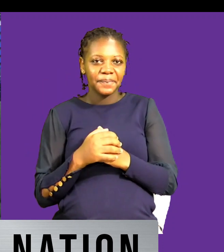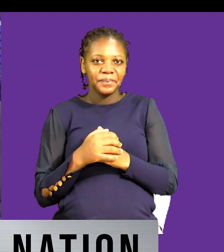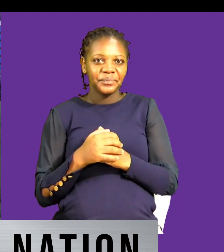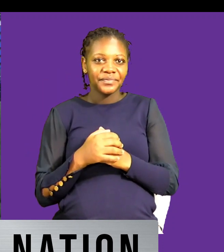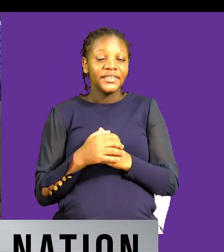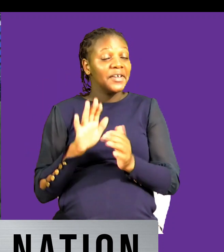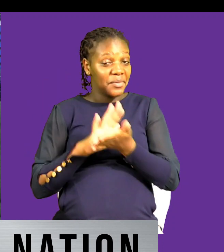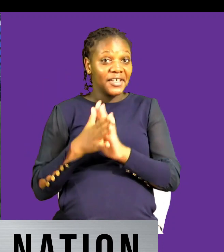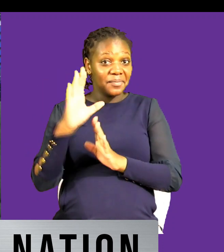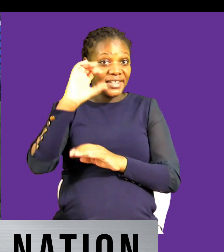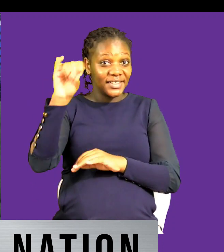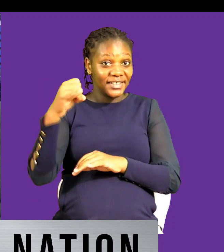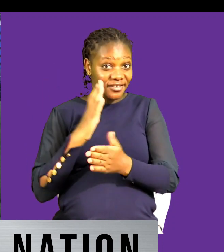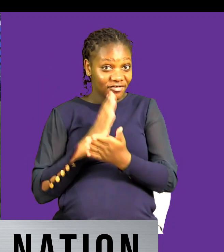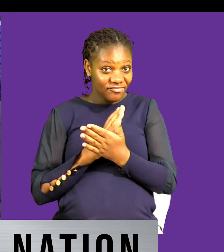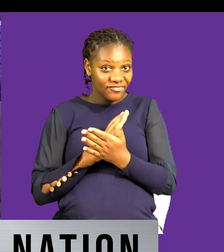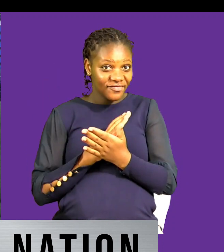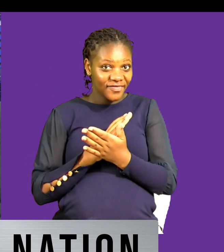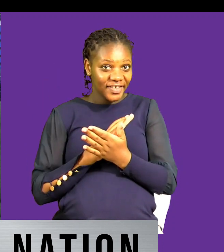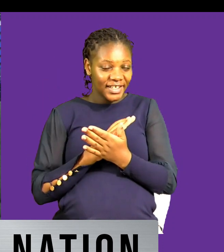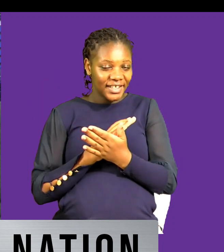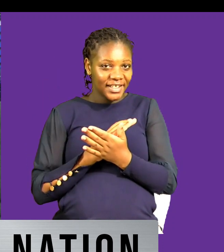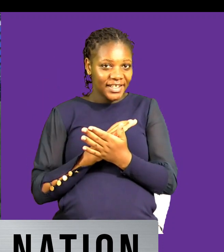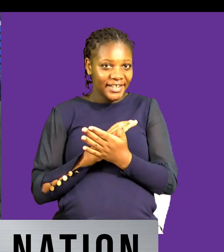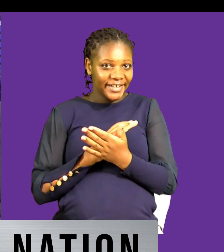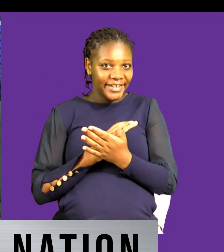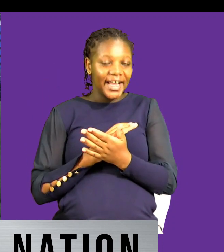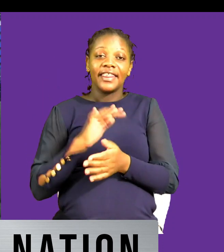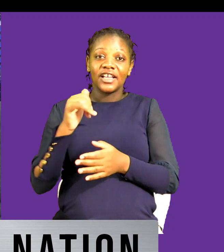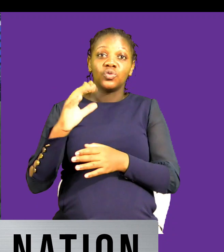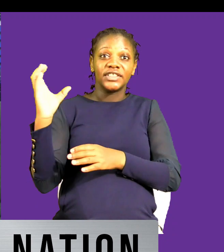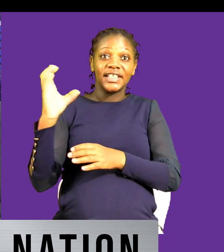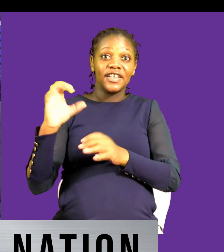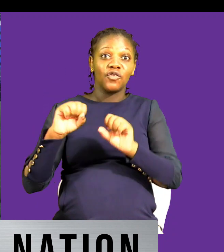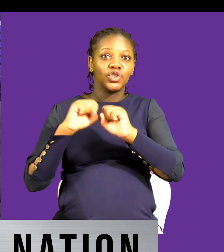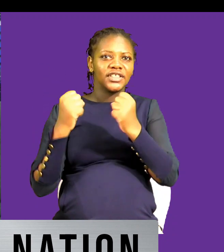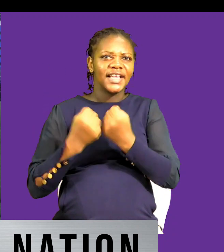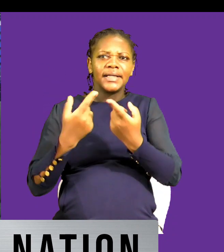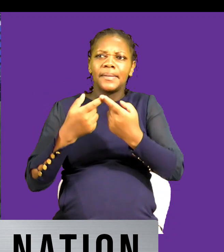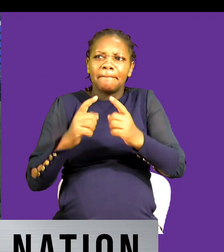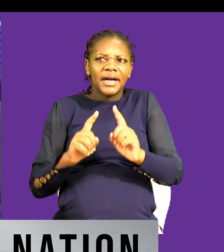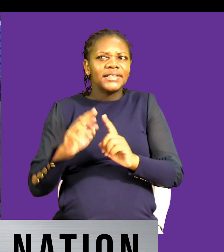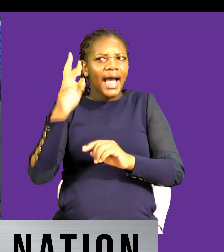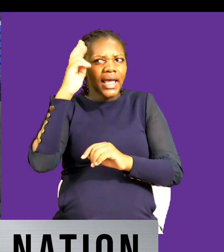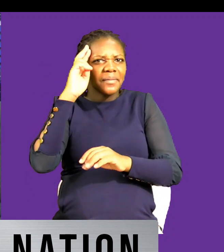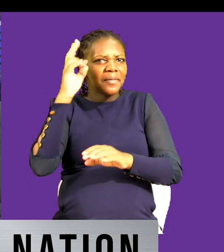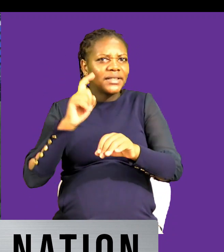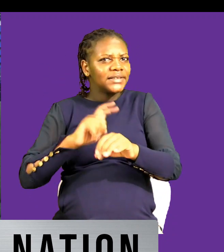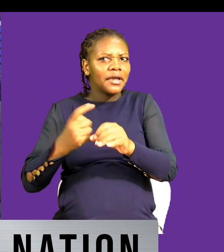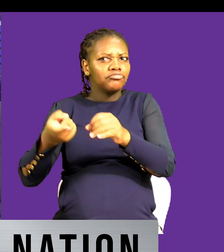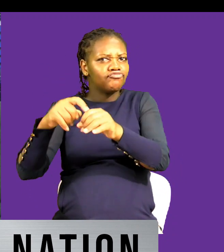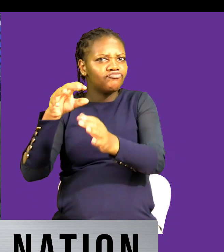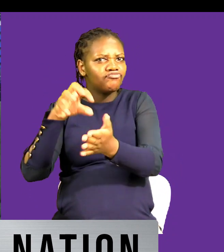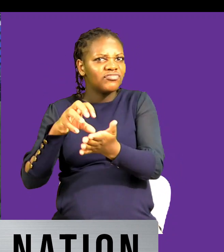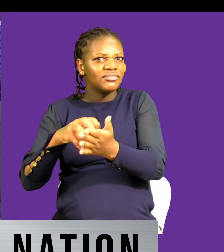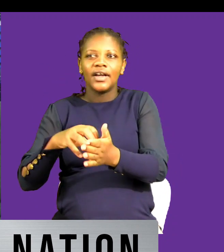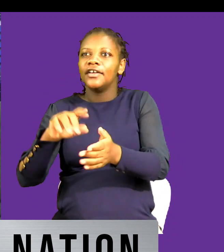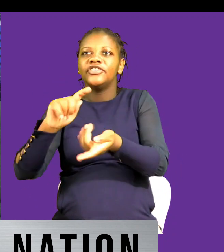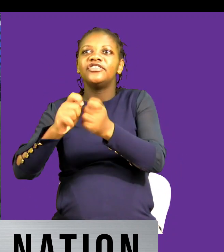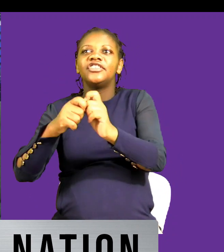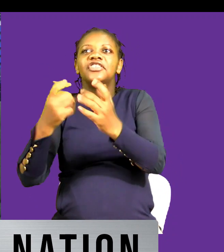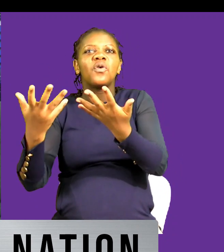Yes, those were fruits of you know, the civil society. But when they came in there, what change did they make? Is